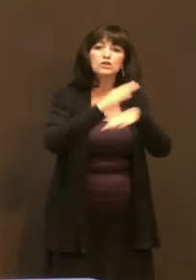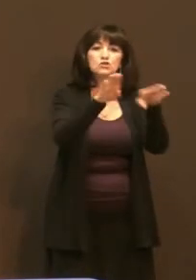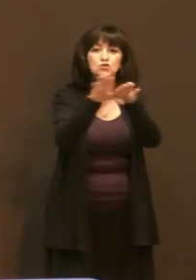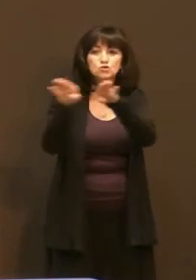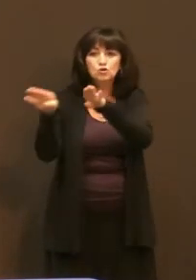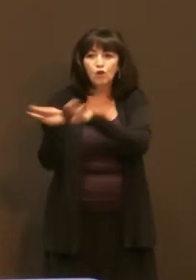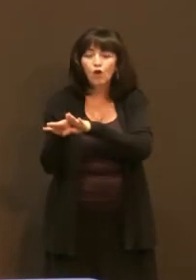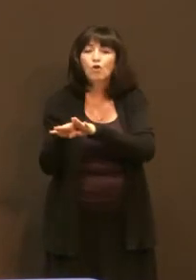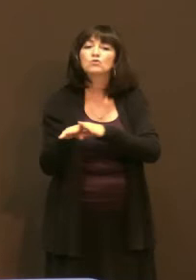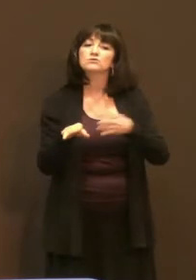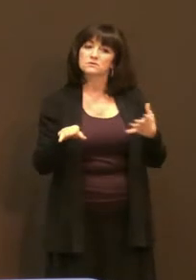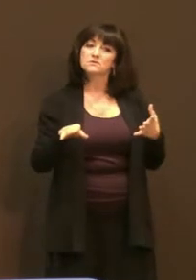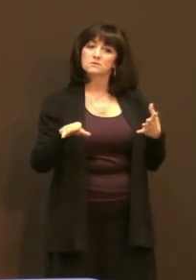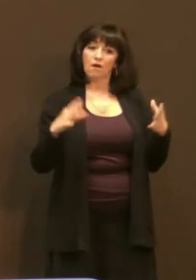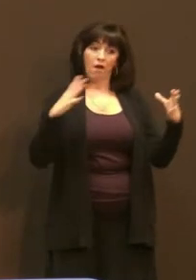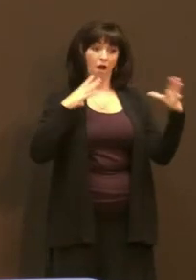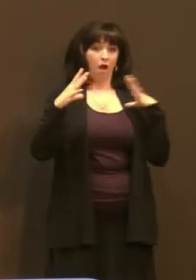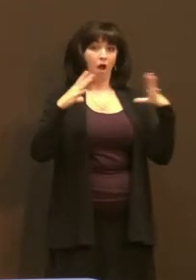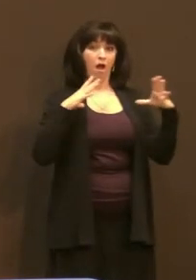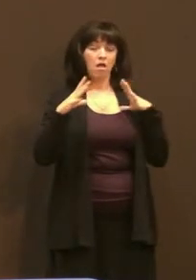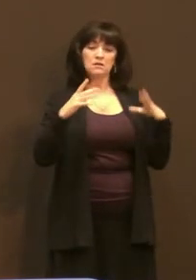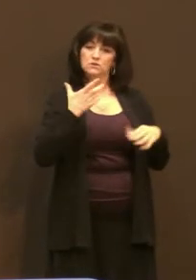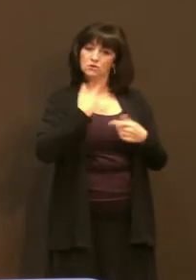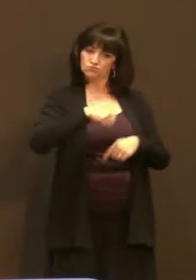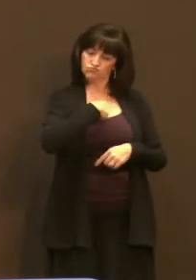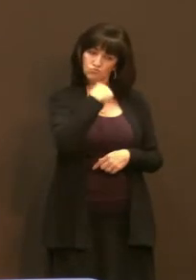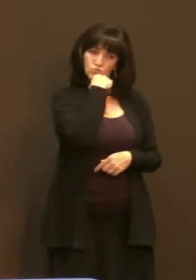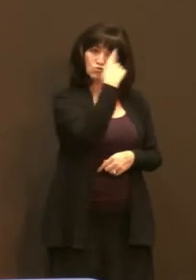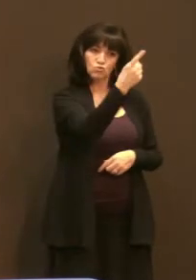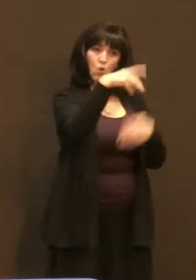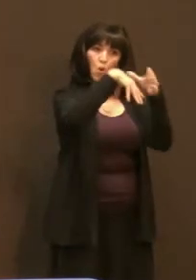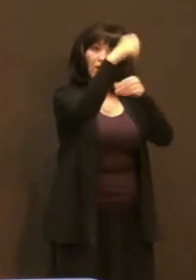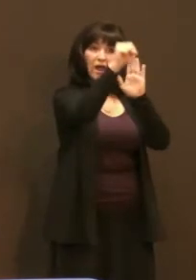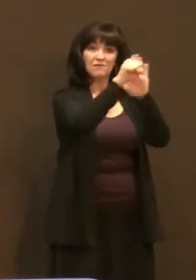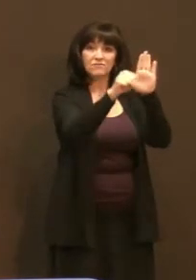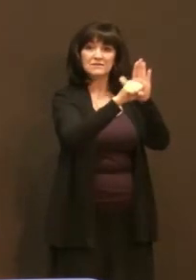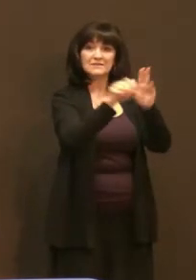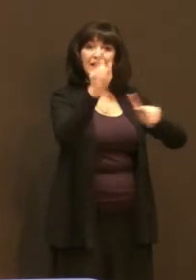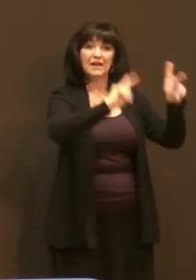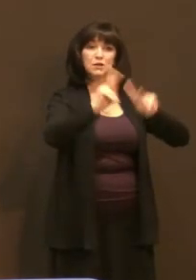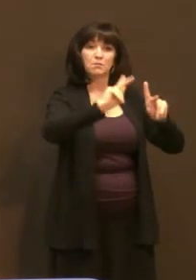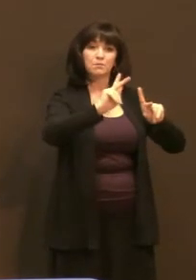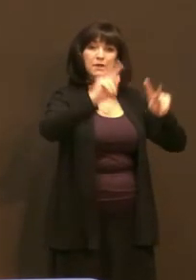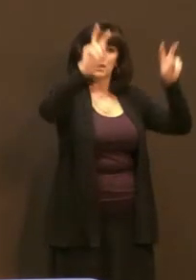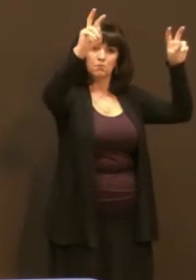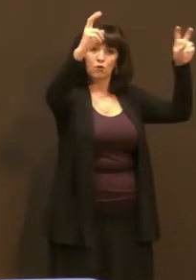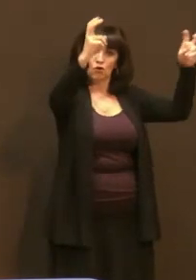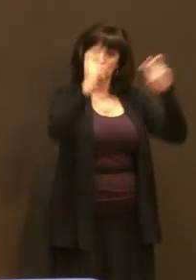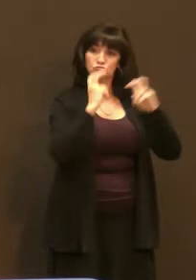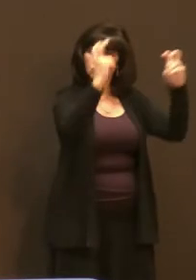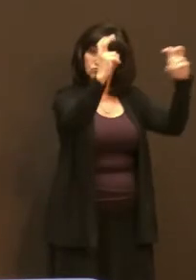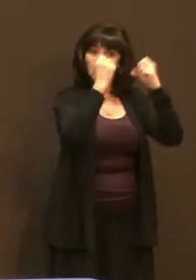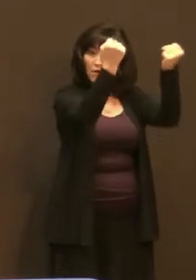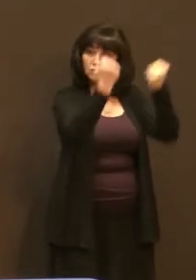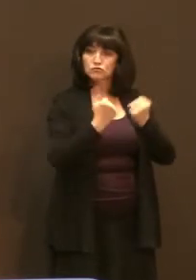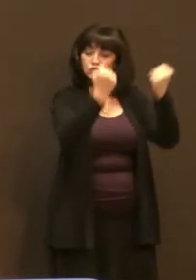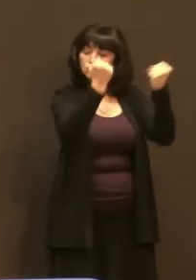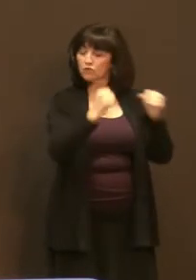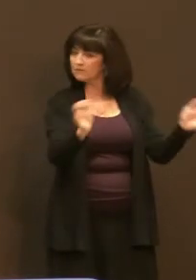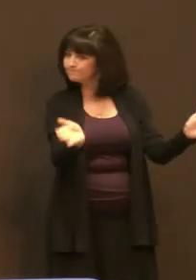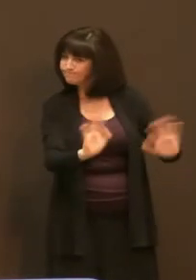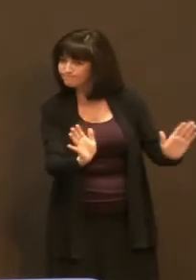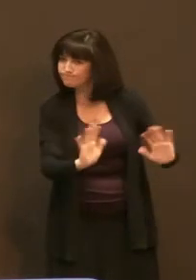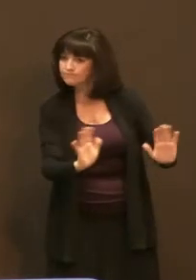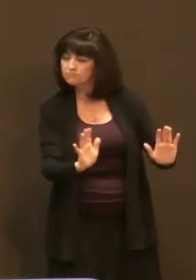We're thinking that that's having an impact. If you, in terms of flattening the curve, if you also think about the